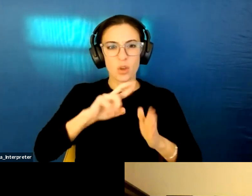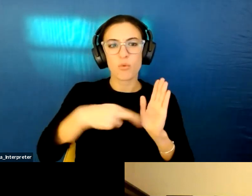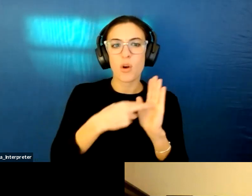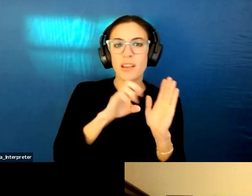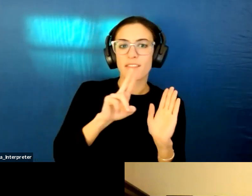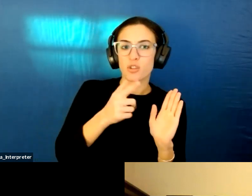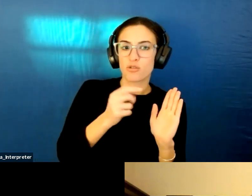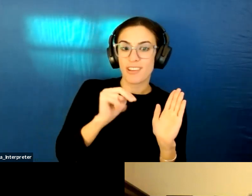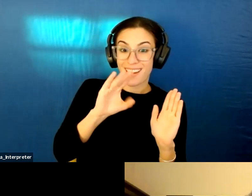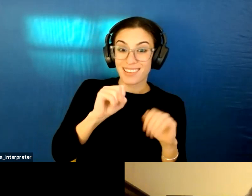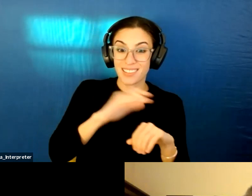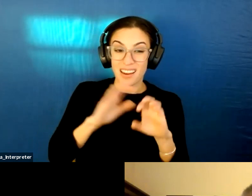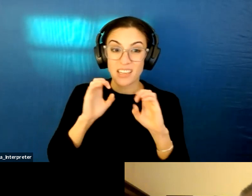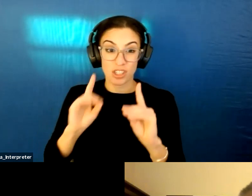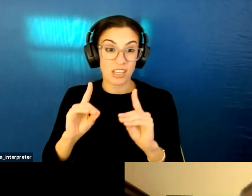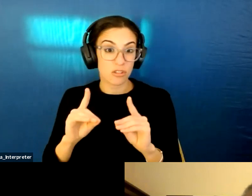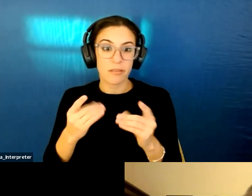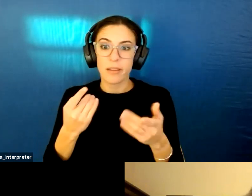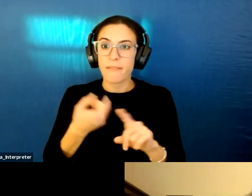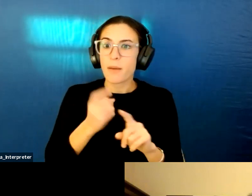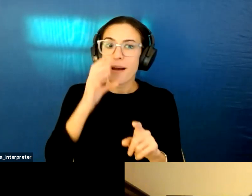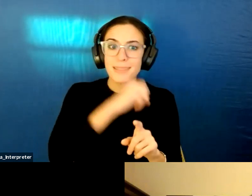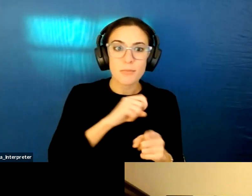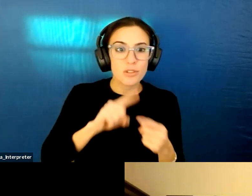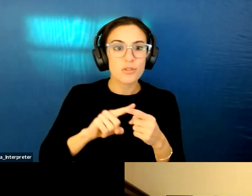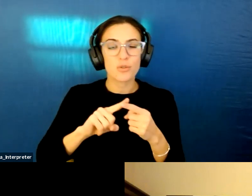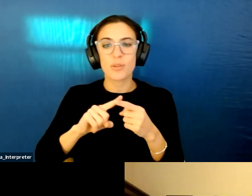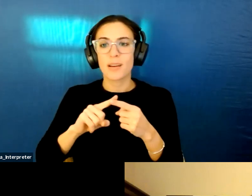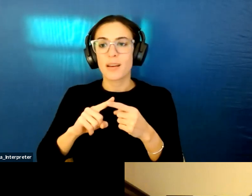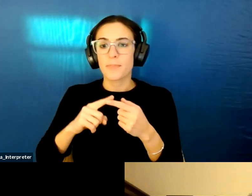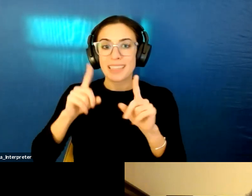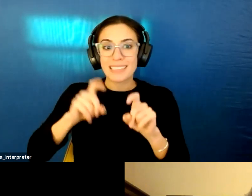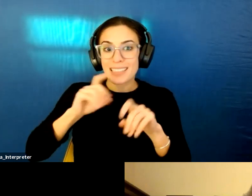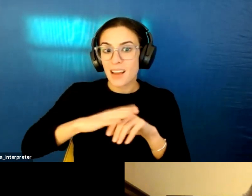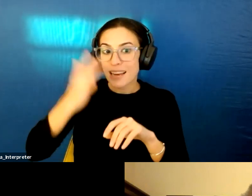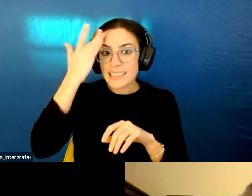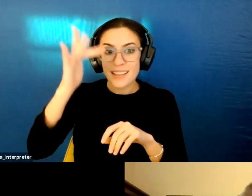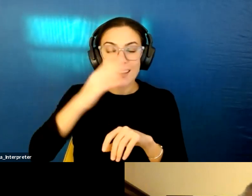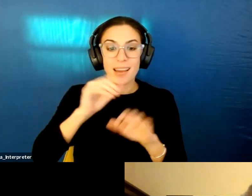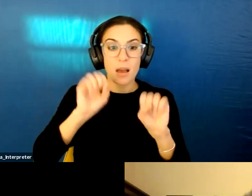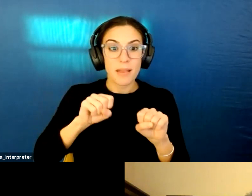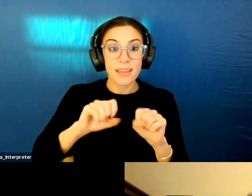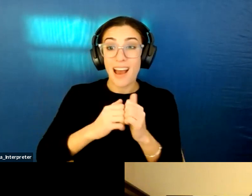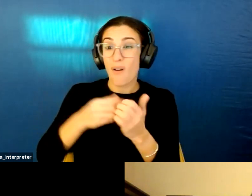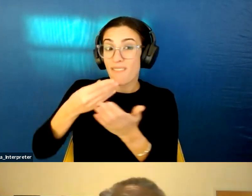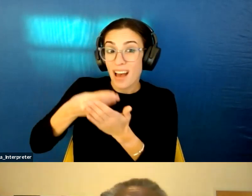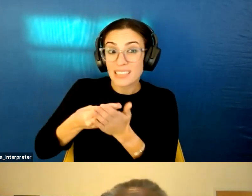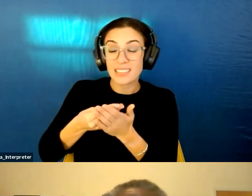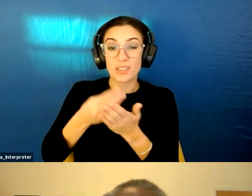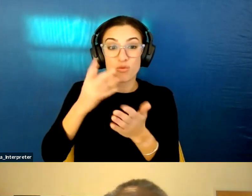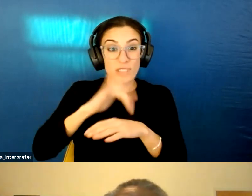that's everything from testing to assumptions about intellect and ability, how funds and resources are allocated, who we see